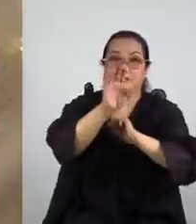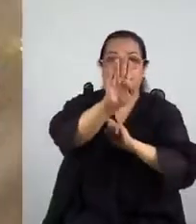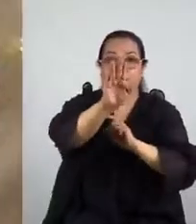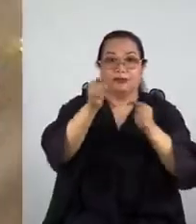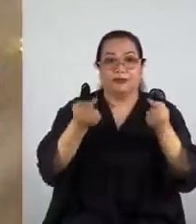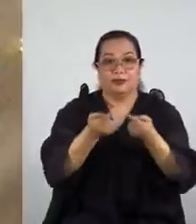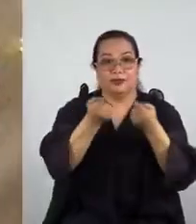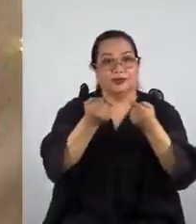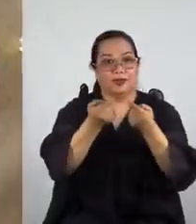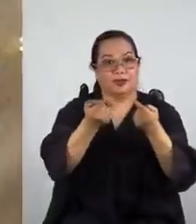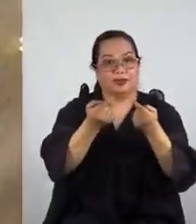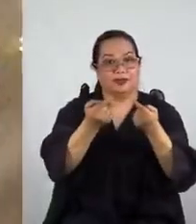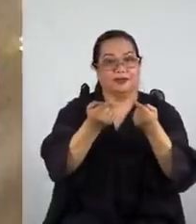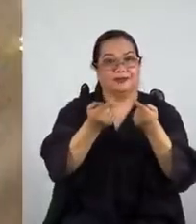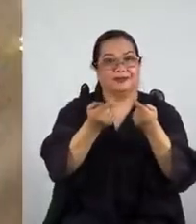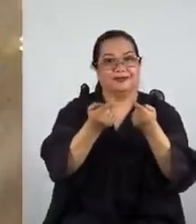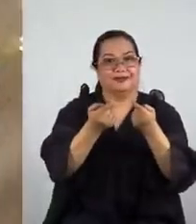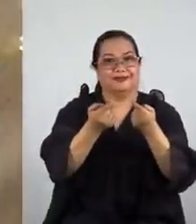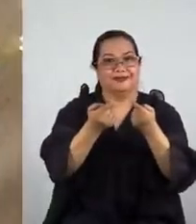sin.